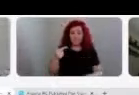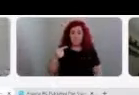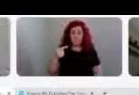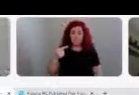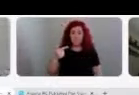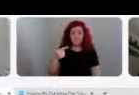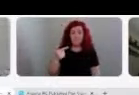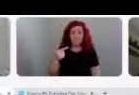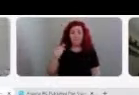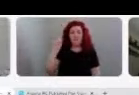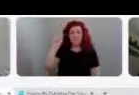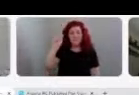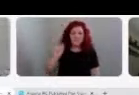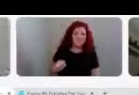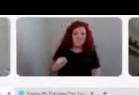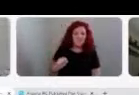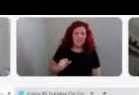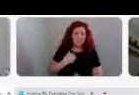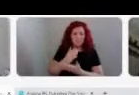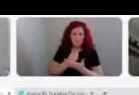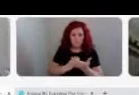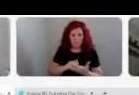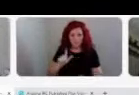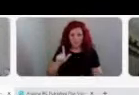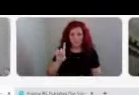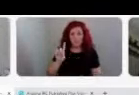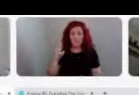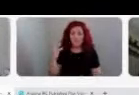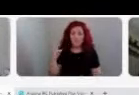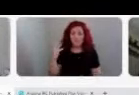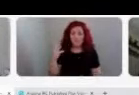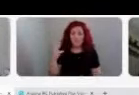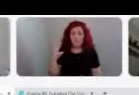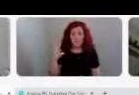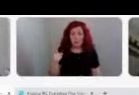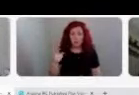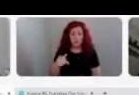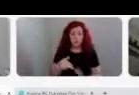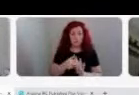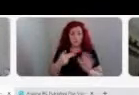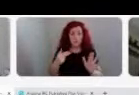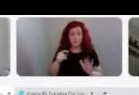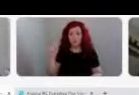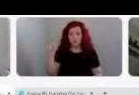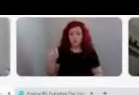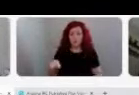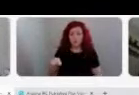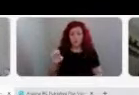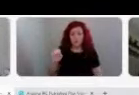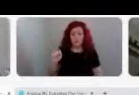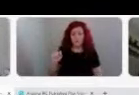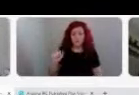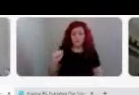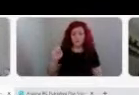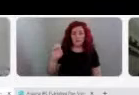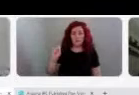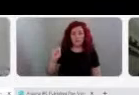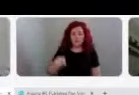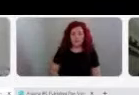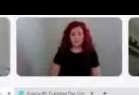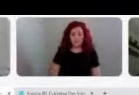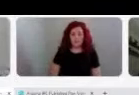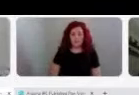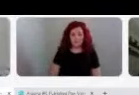it is the southernmost part of ld-16 you refer to it as tucson estate it's